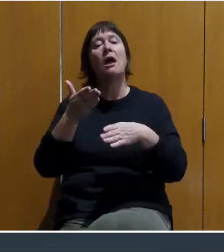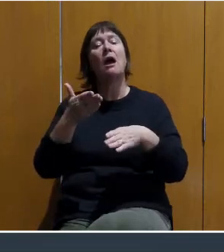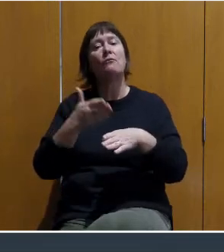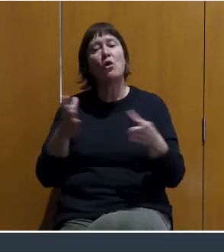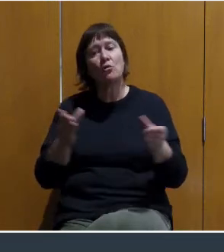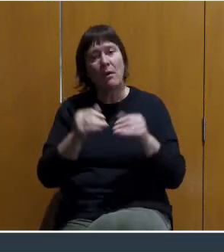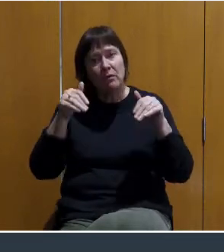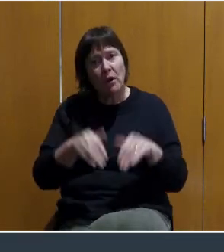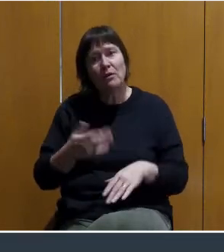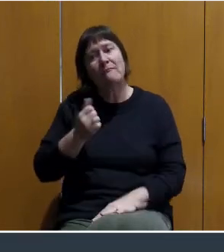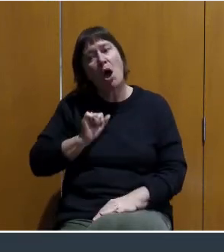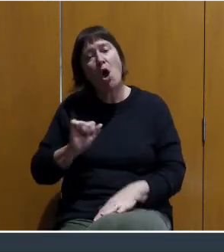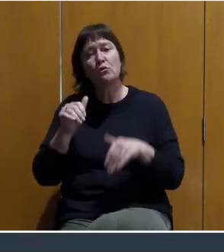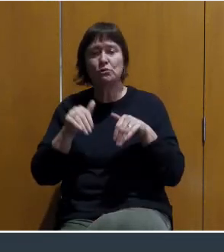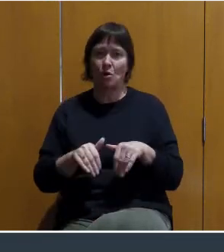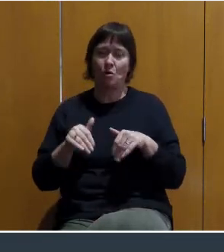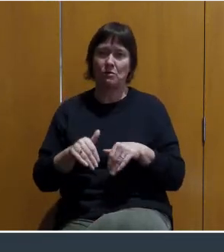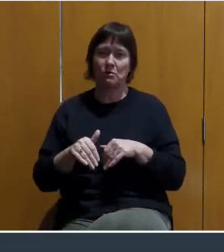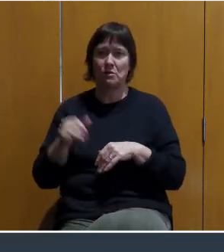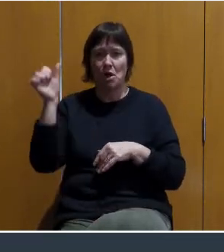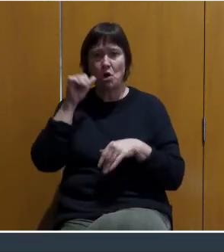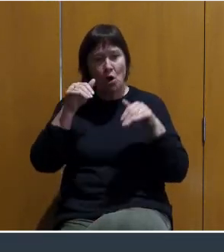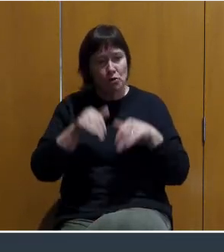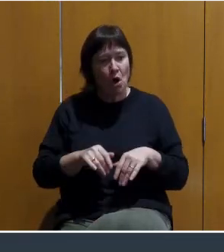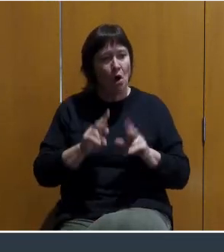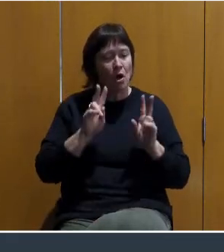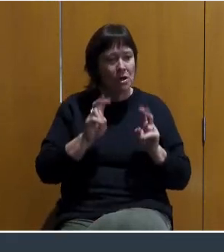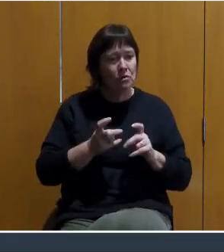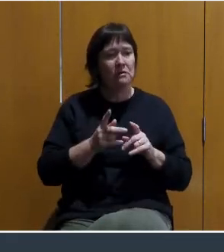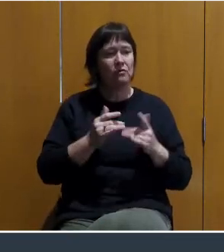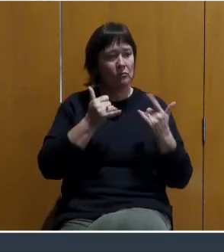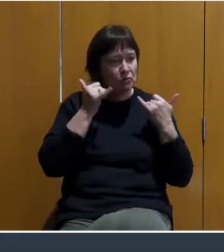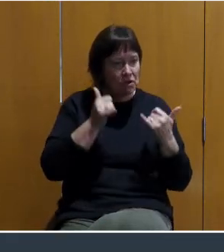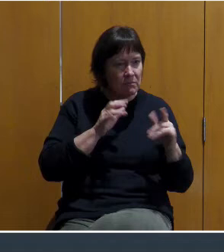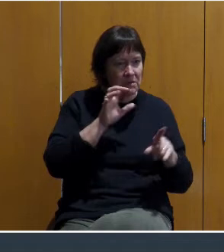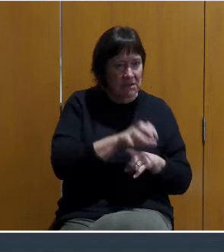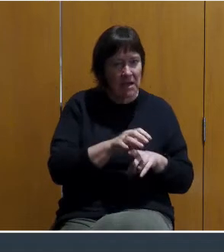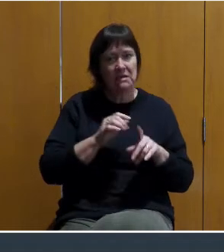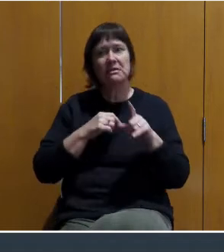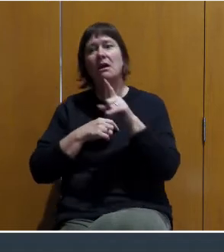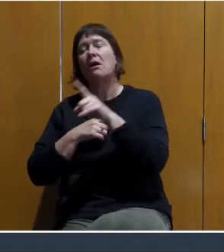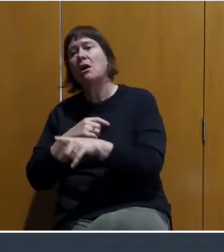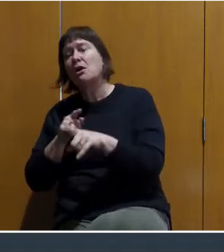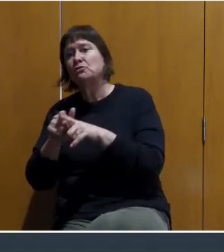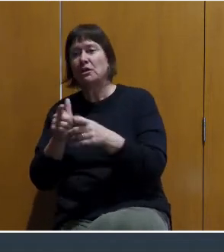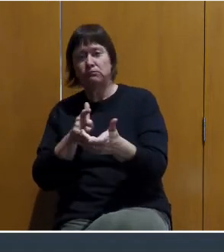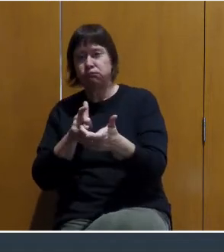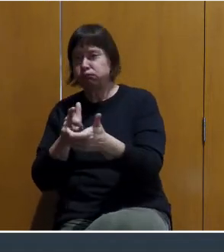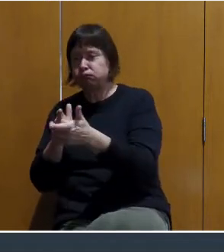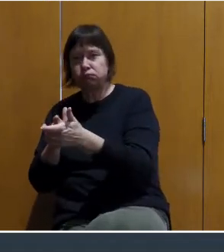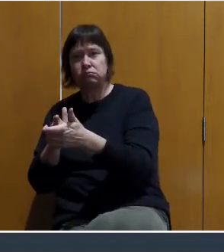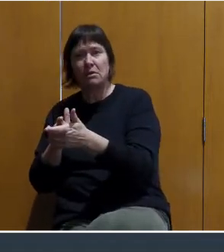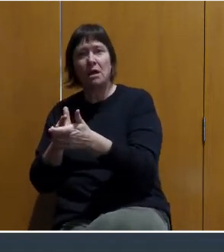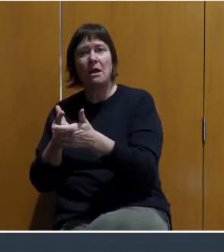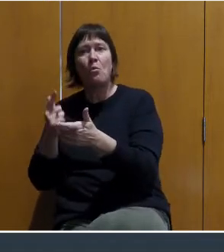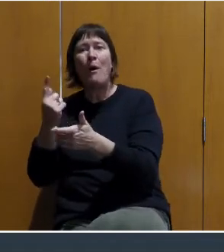dogs. I've dealt with many dog issues, from sheep attacks, from sleeping for 3 weeks in paddocks trying to shoot dogs, attacking sheep where you lose 70